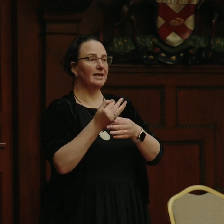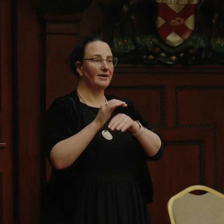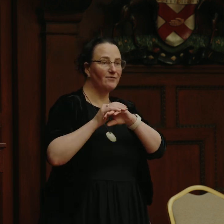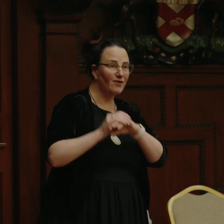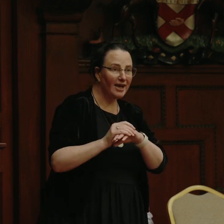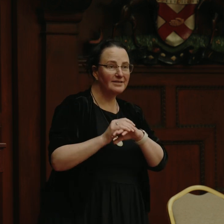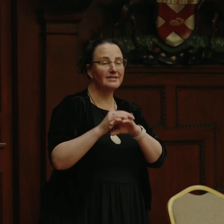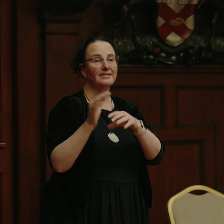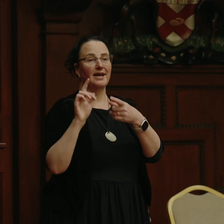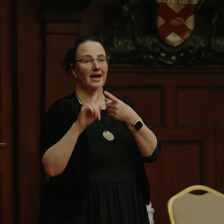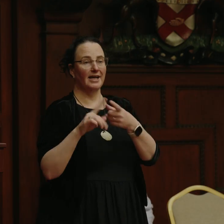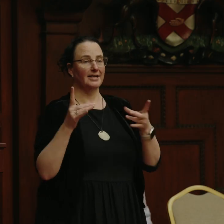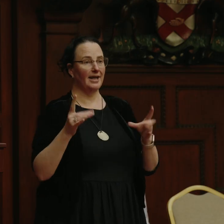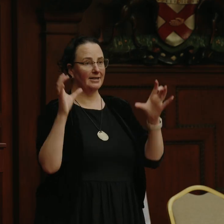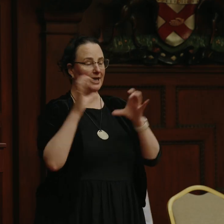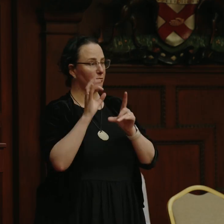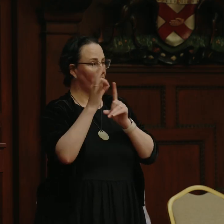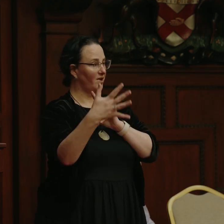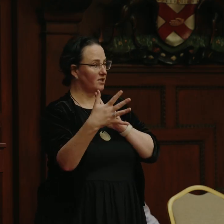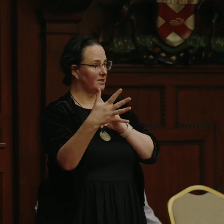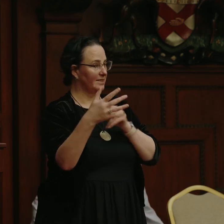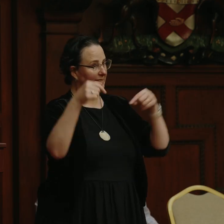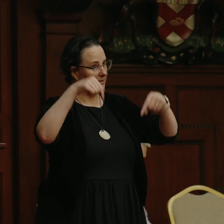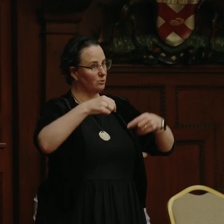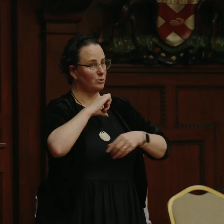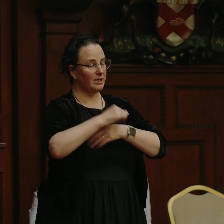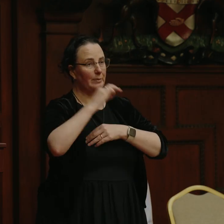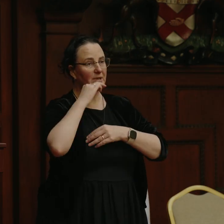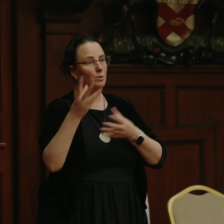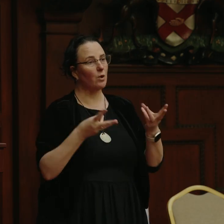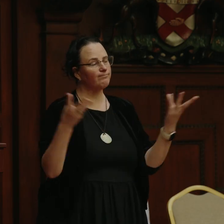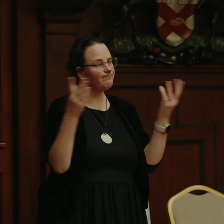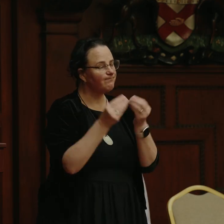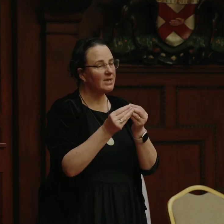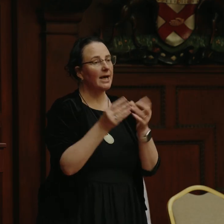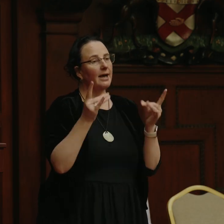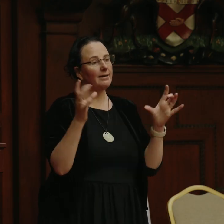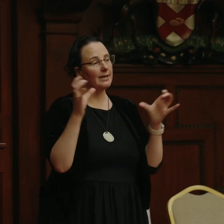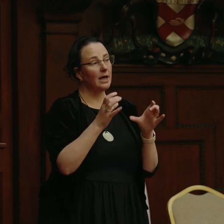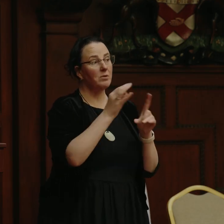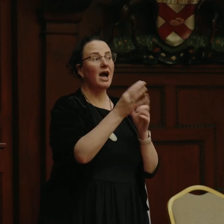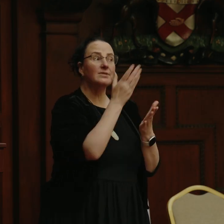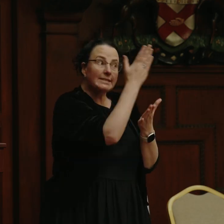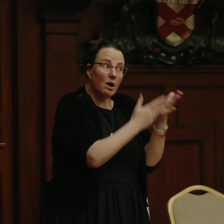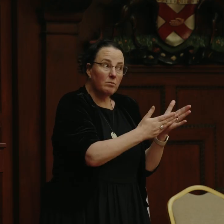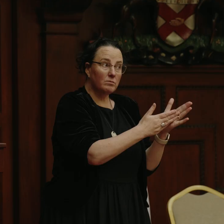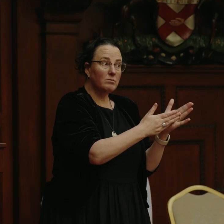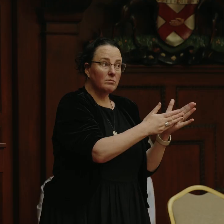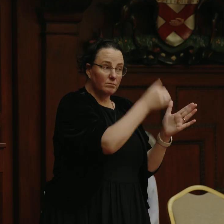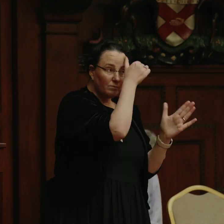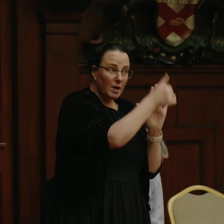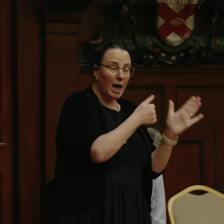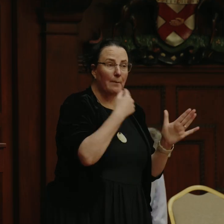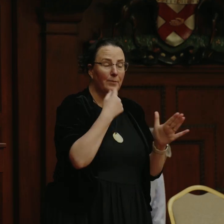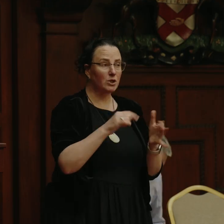because the way that we're going to make things better is by working together. Healthcare professionals have some expertise, but patients hold that